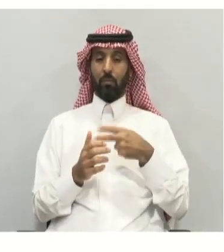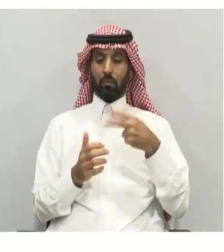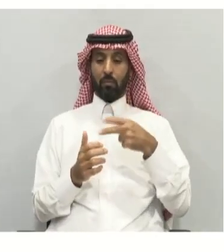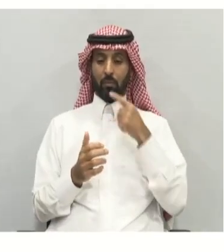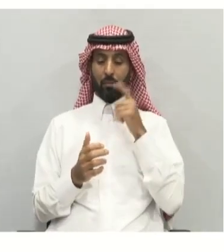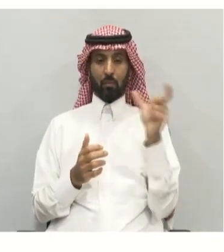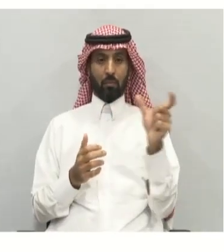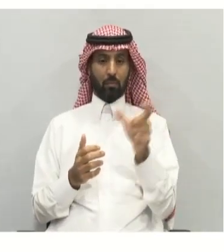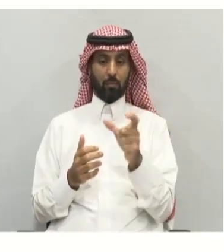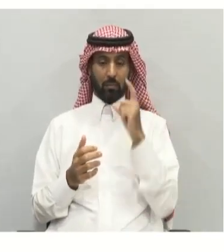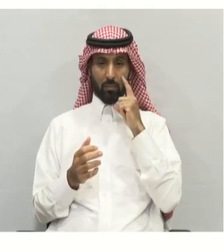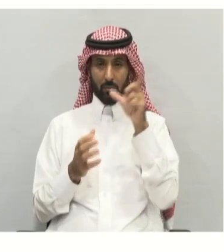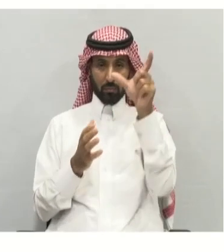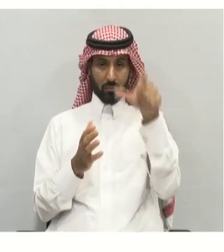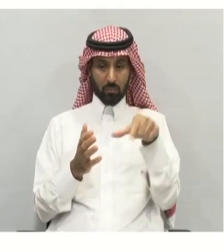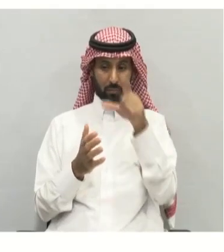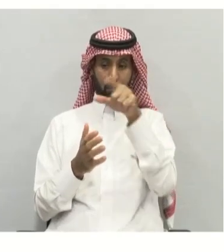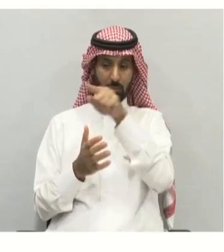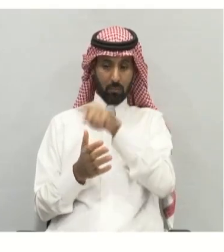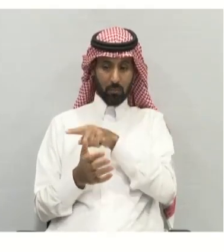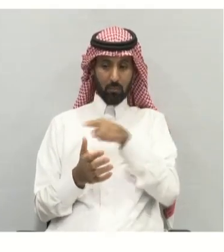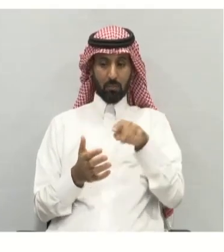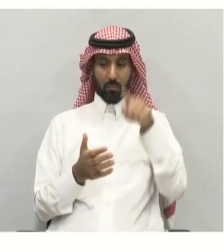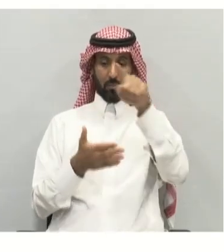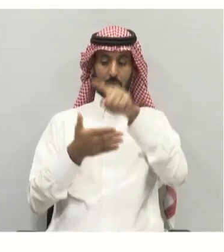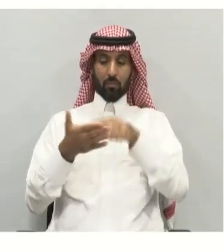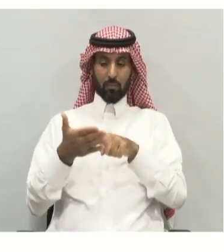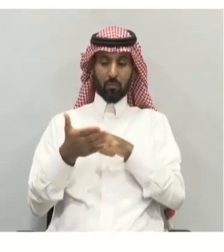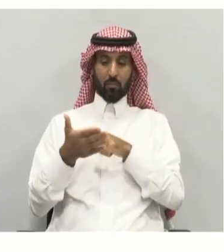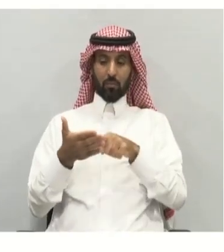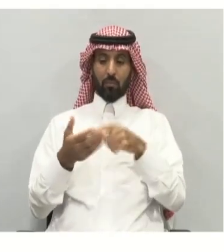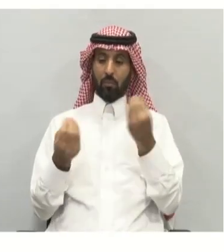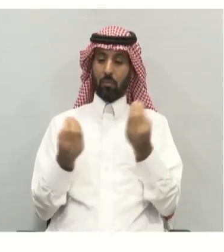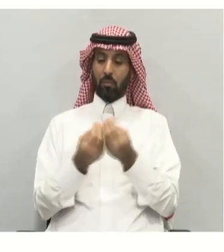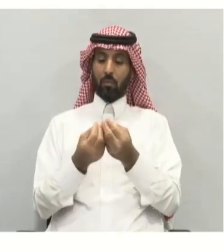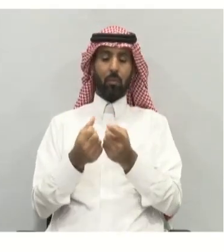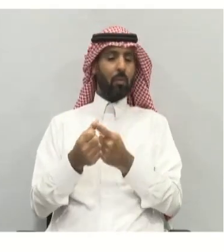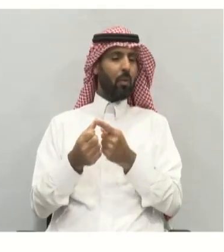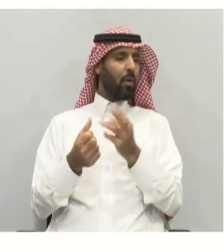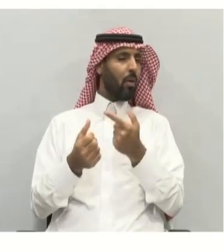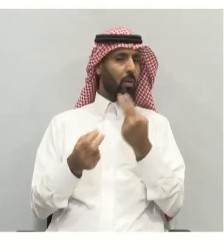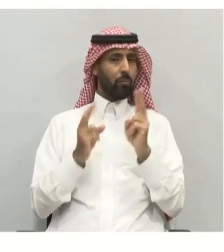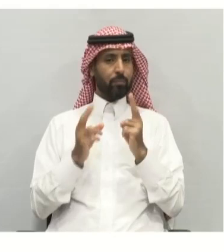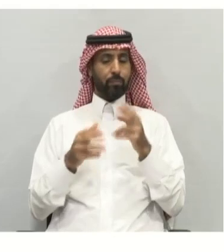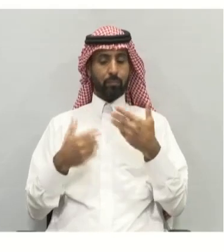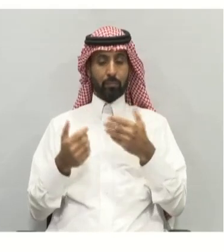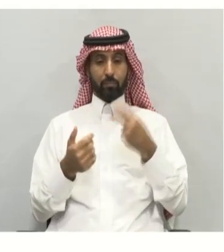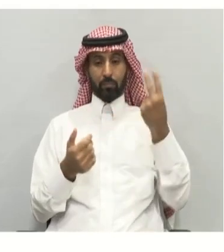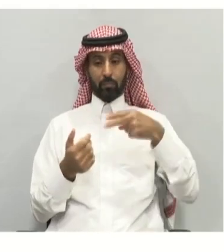22 words in the word search that are related to celebrations, and 12, of course,